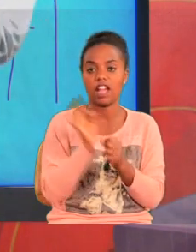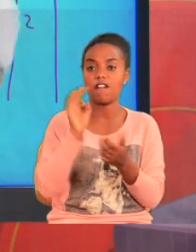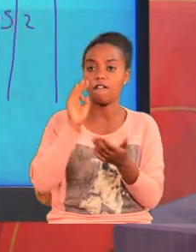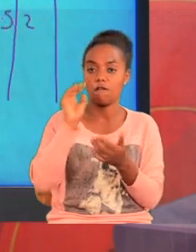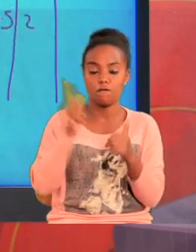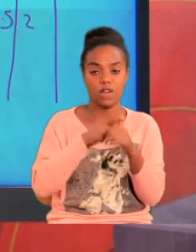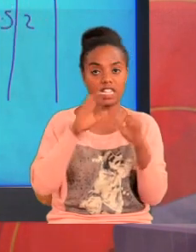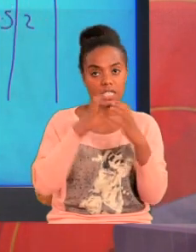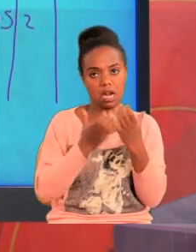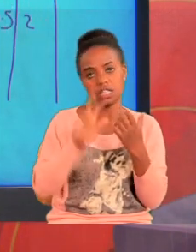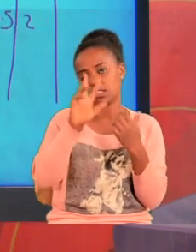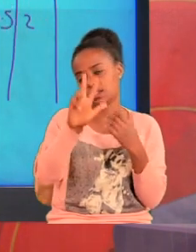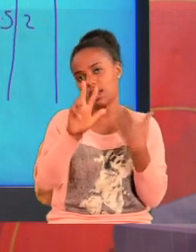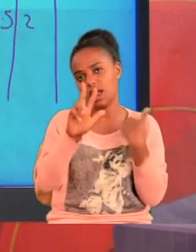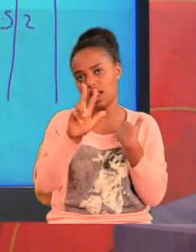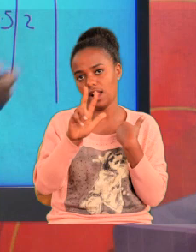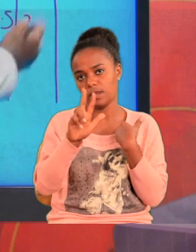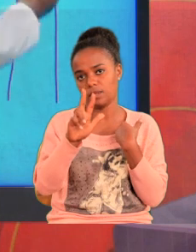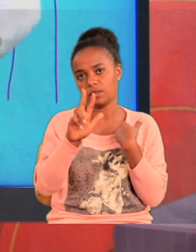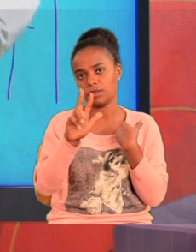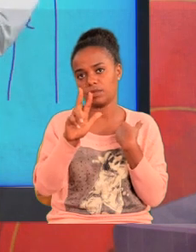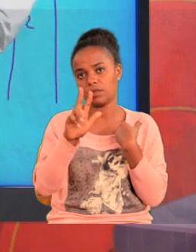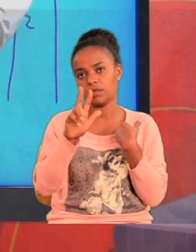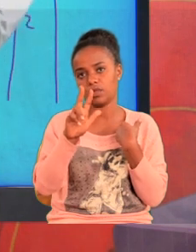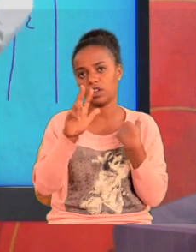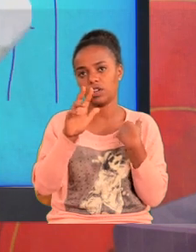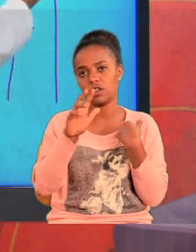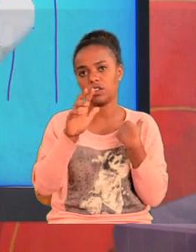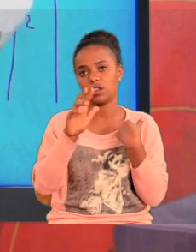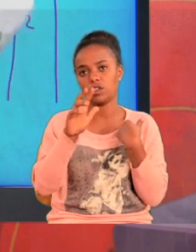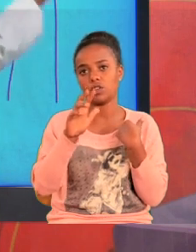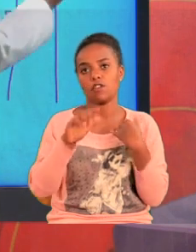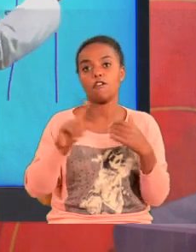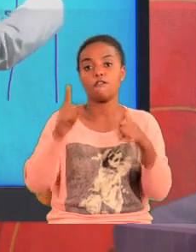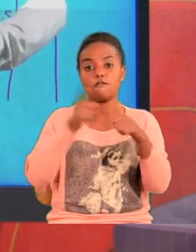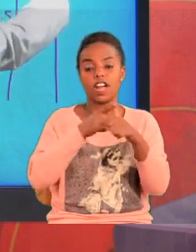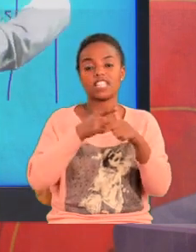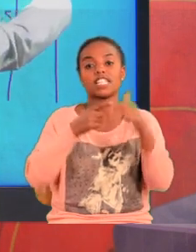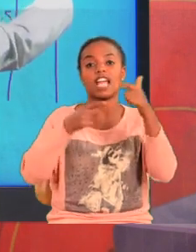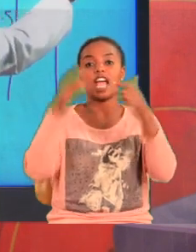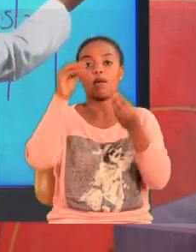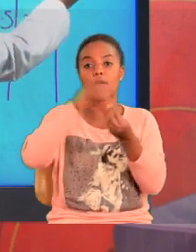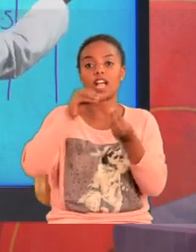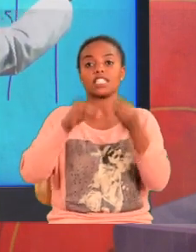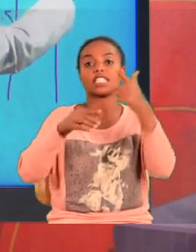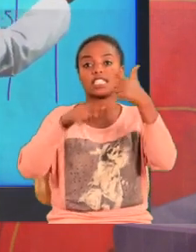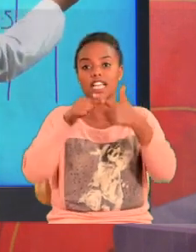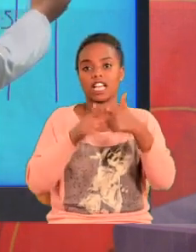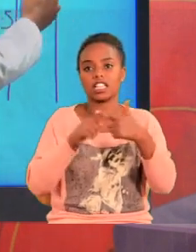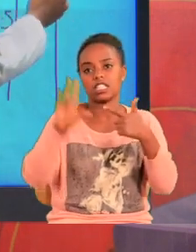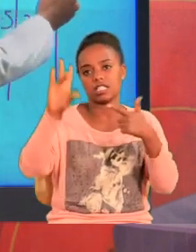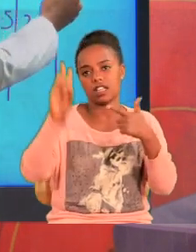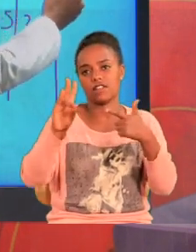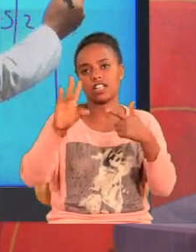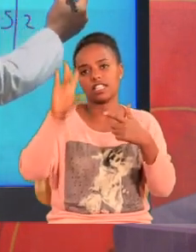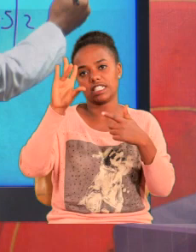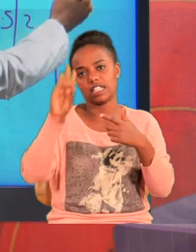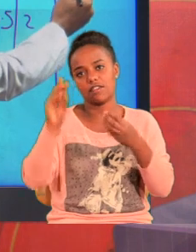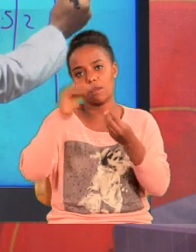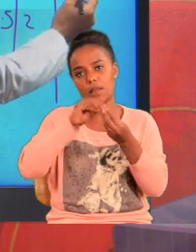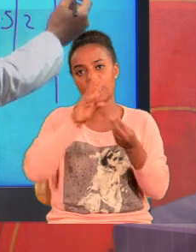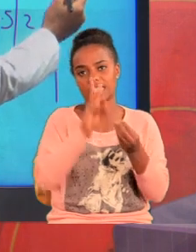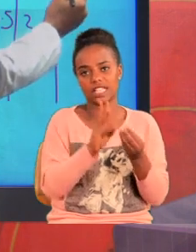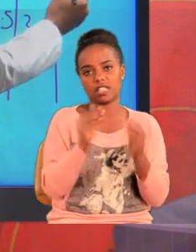on the first class. We have 3. First and second class together 7. 7 plus 6,